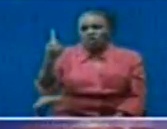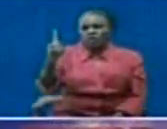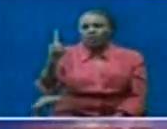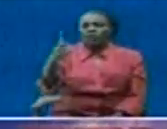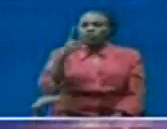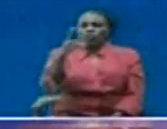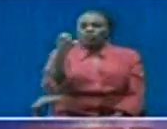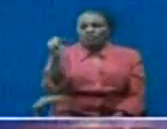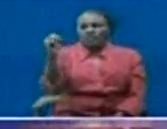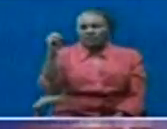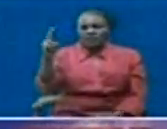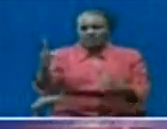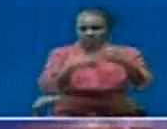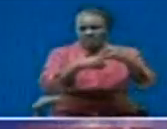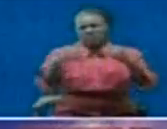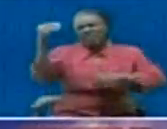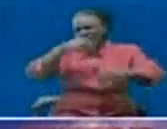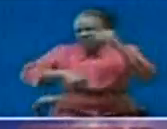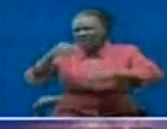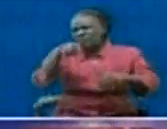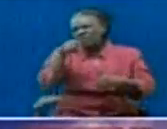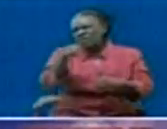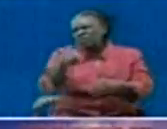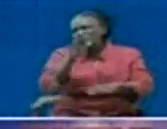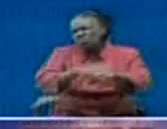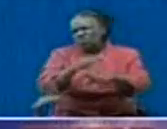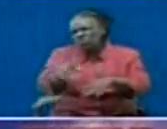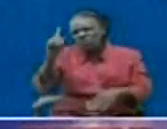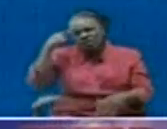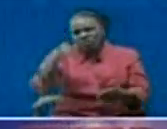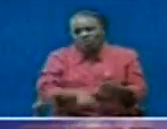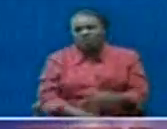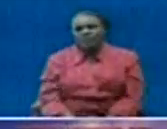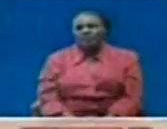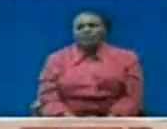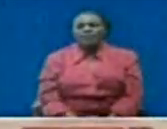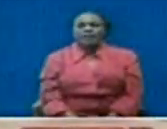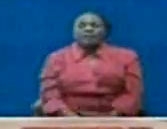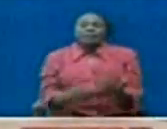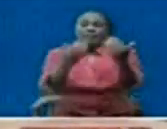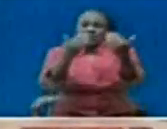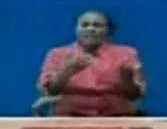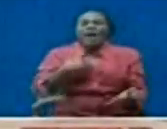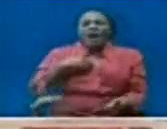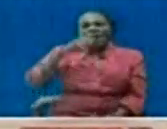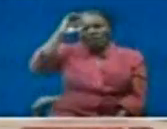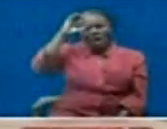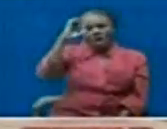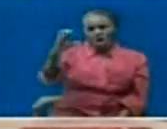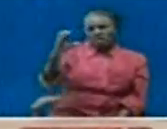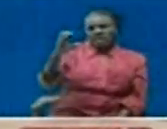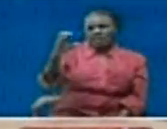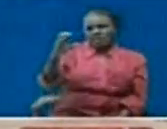in a moment. But Gwada, referendum, you think it's nonsense, don't you? First, we need to contextualize this referendum